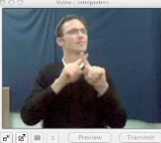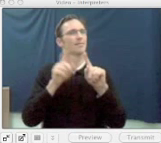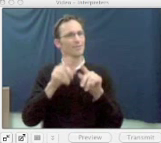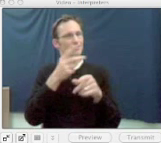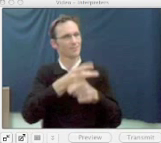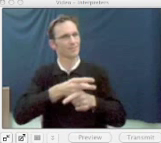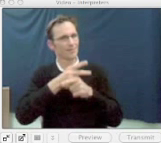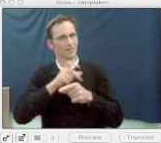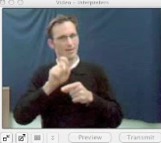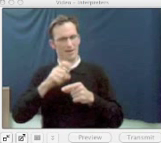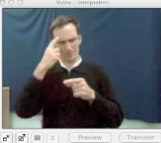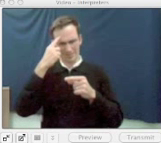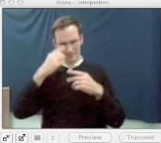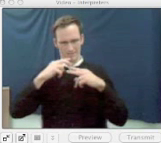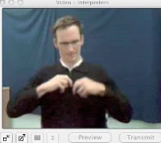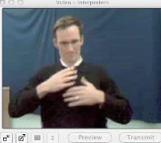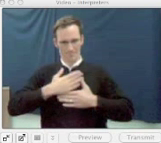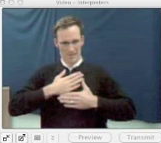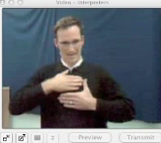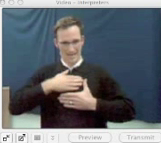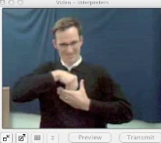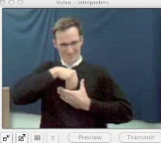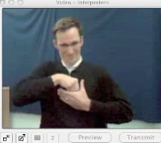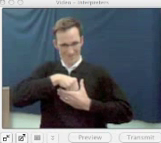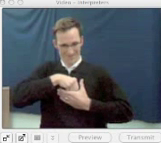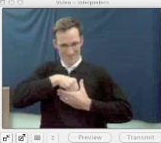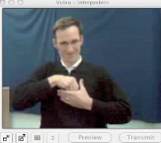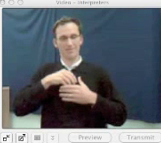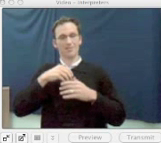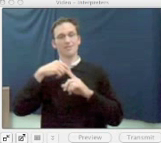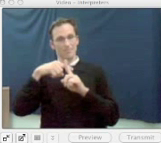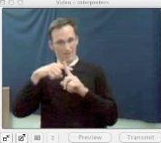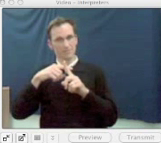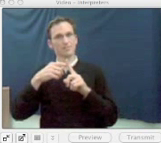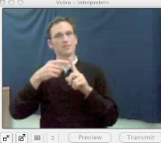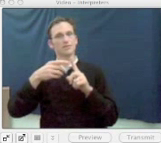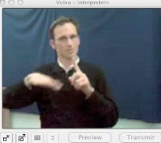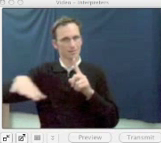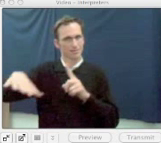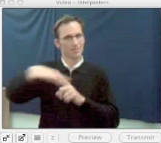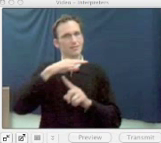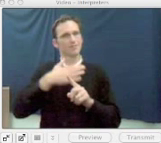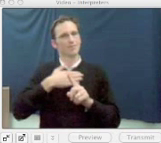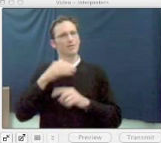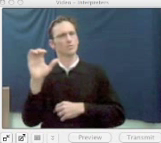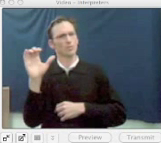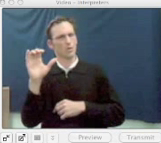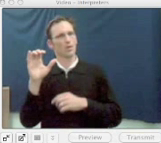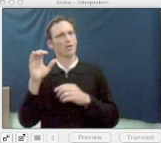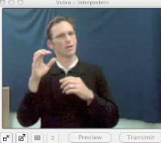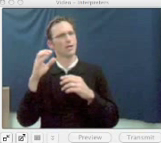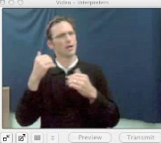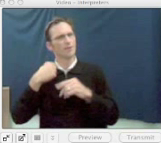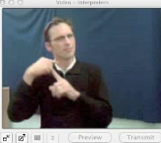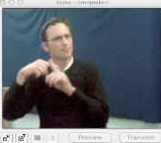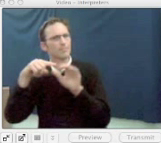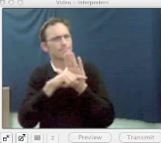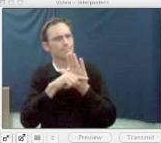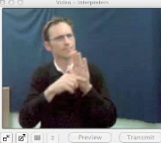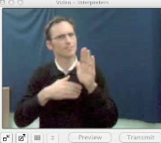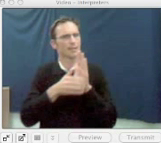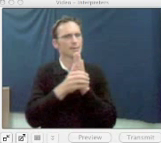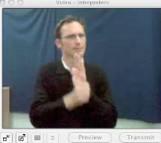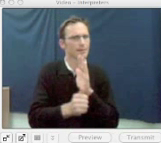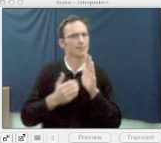stuff and on our controls, and how those controls from a lighter side and a darker side can be developed and recognized